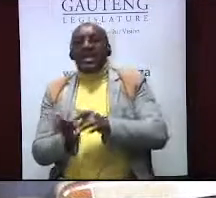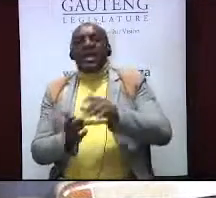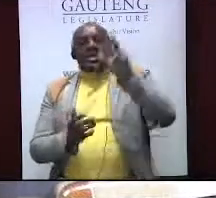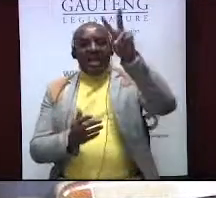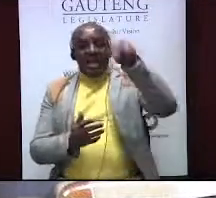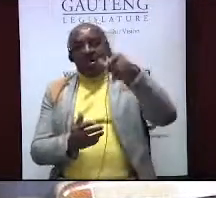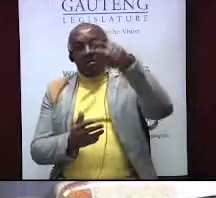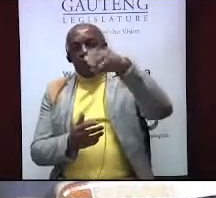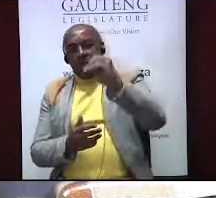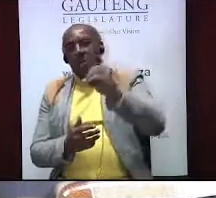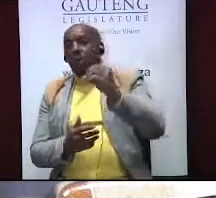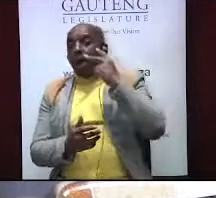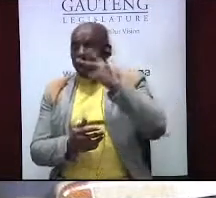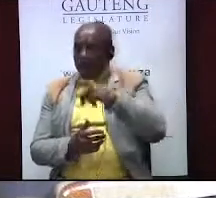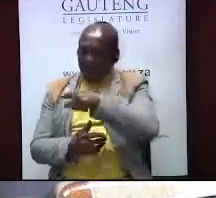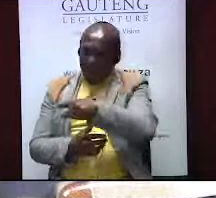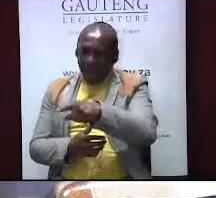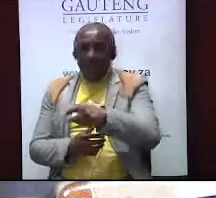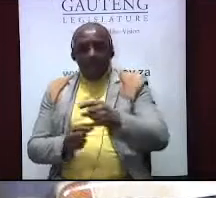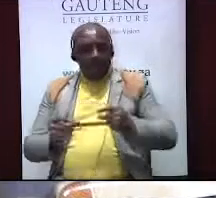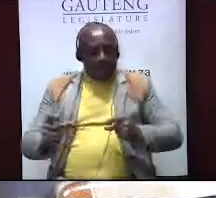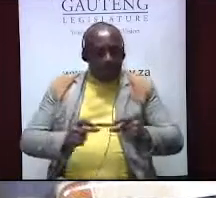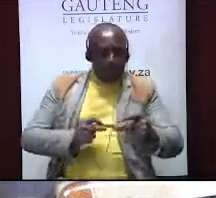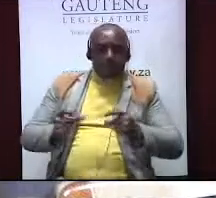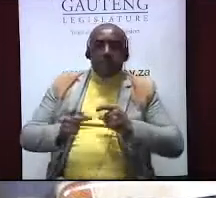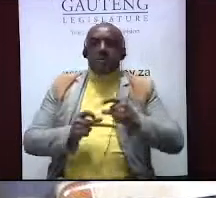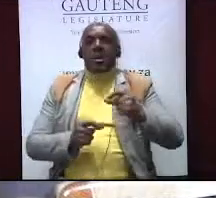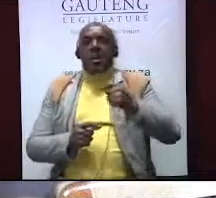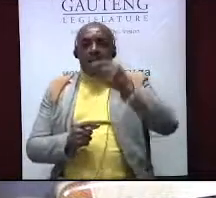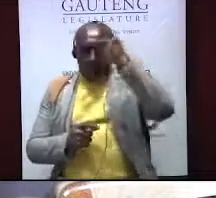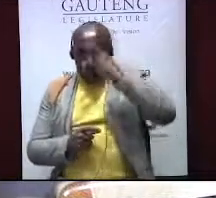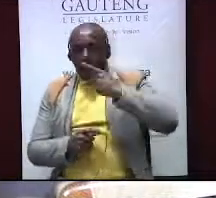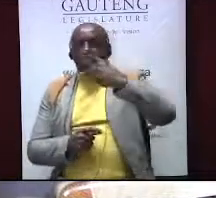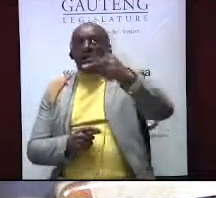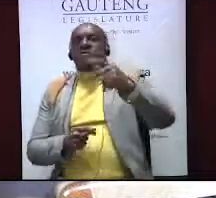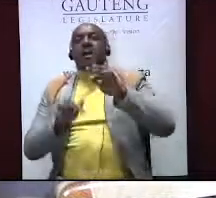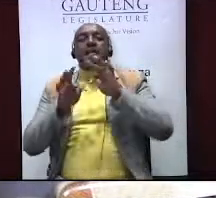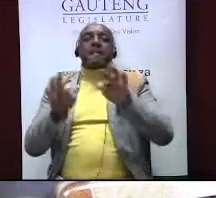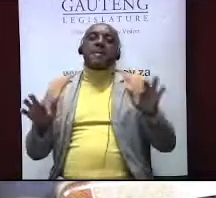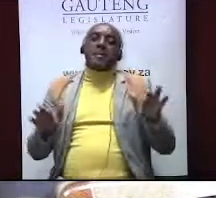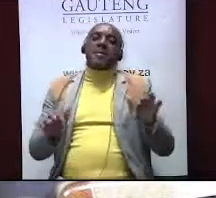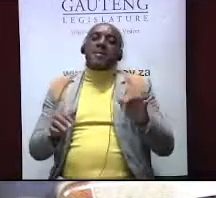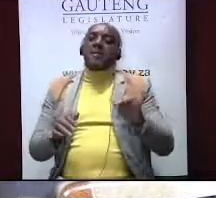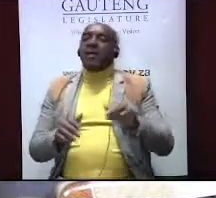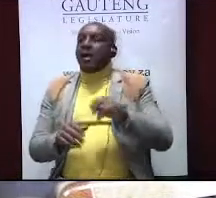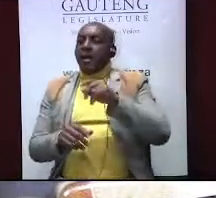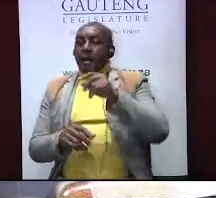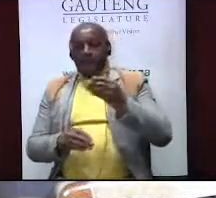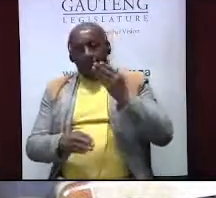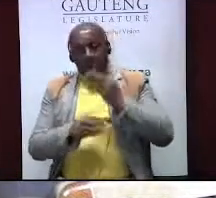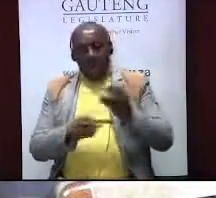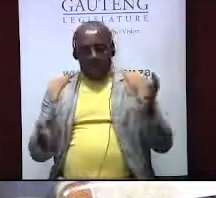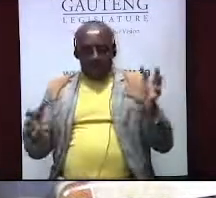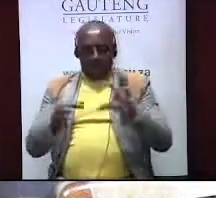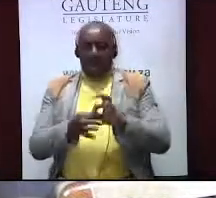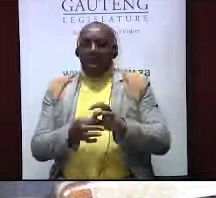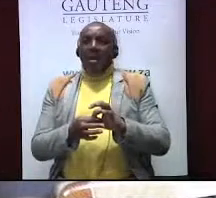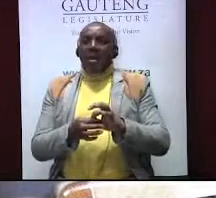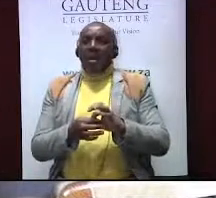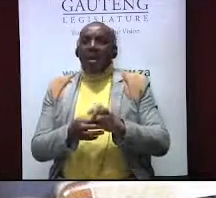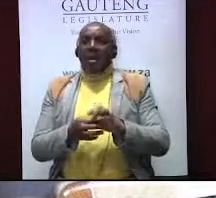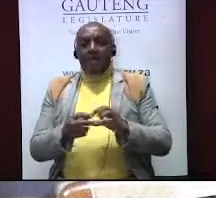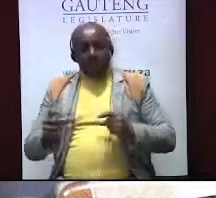run by professional people who've got the passion and who understands what they are about. They work together. They are running a